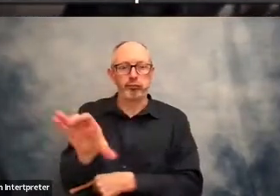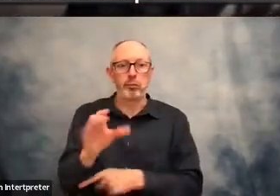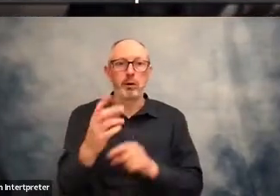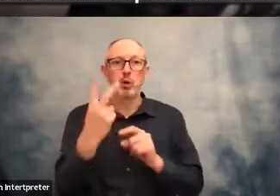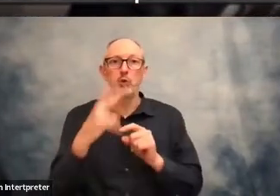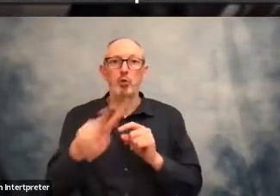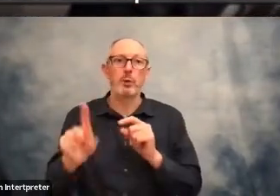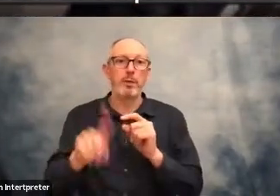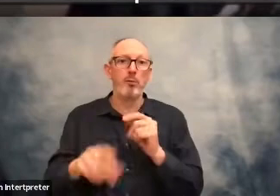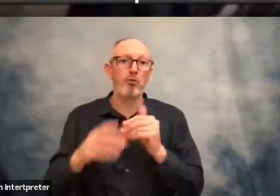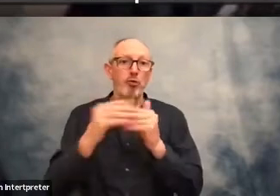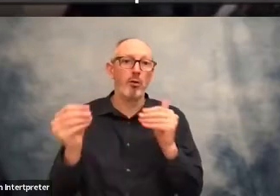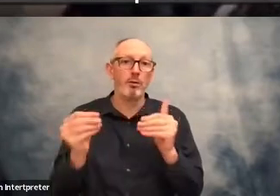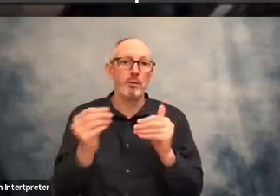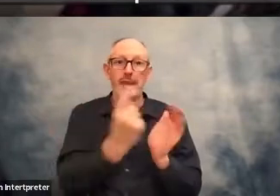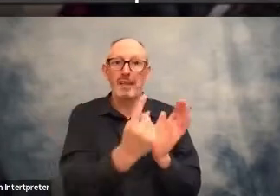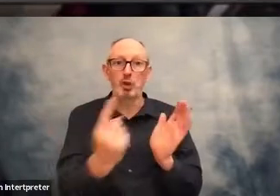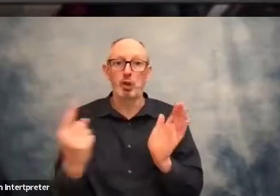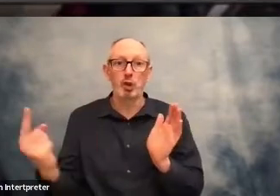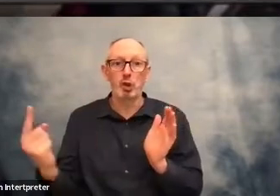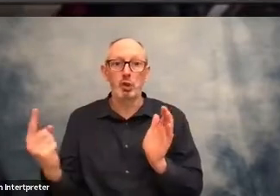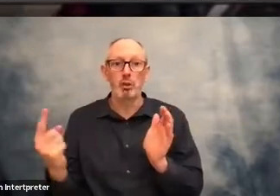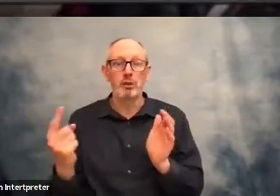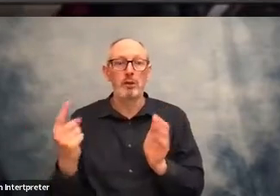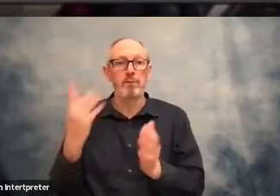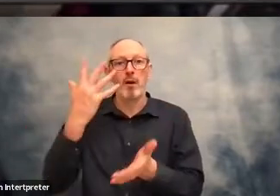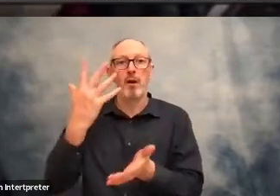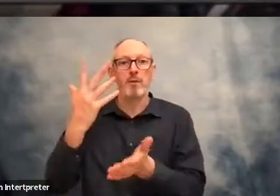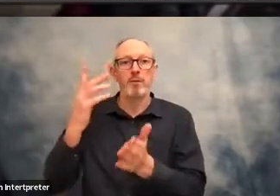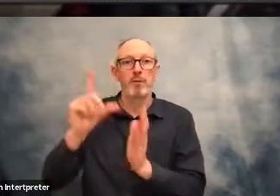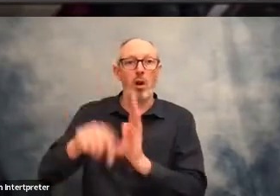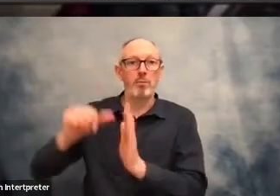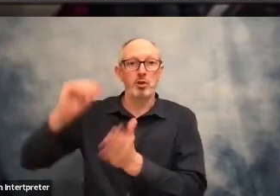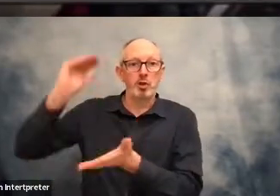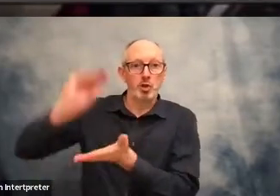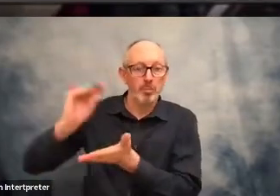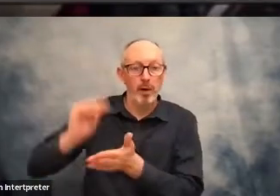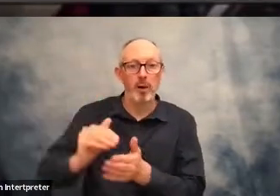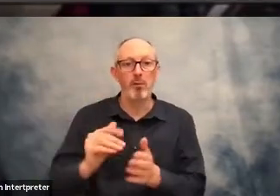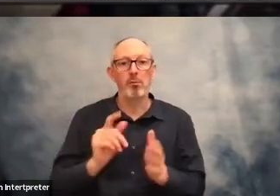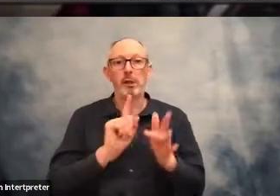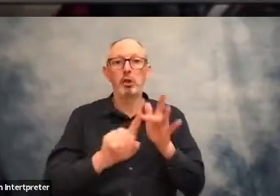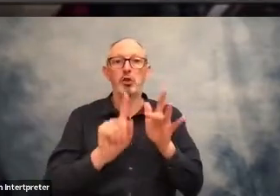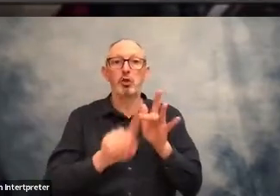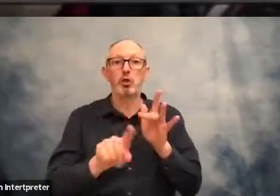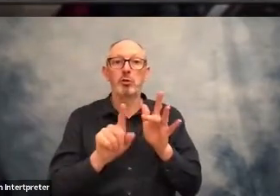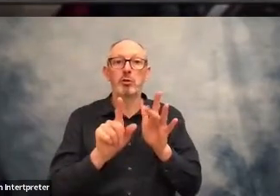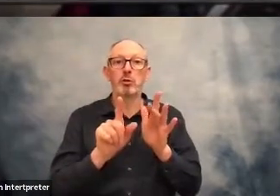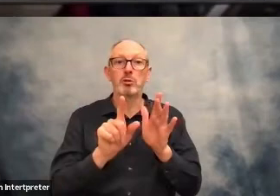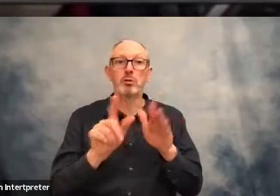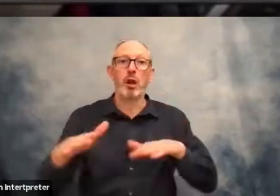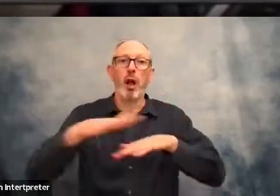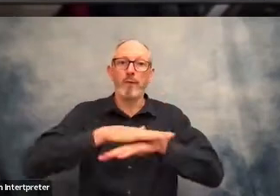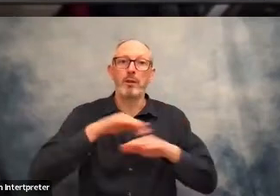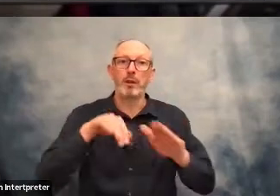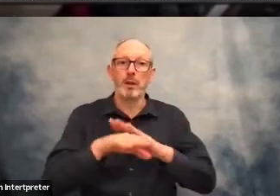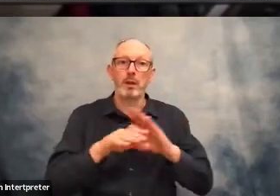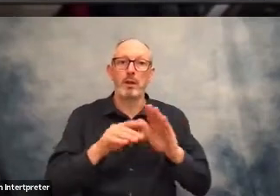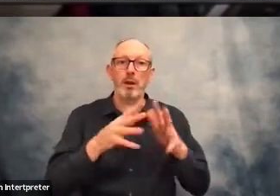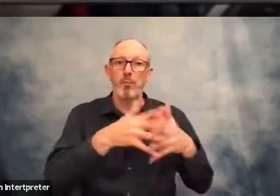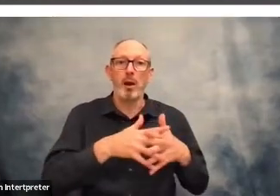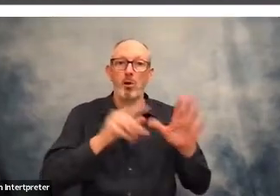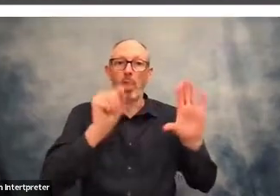5 times cheaper than competitors. 80% of the cost is already covered by insurance in 14 US states, and we collect 84% gross margins at